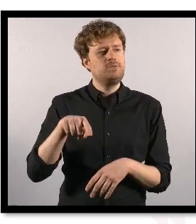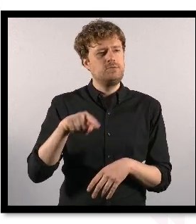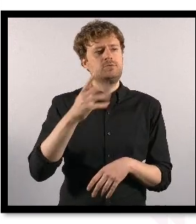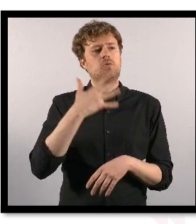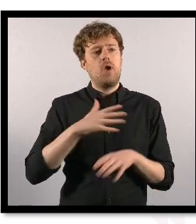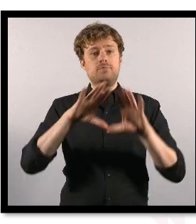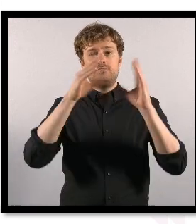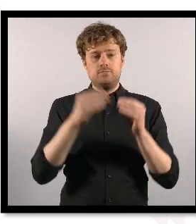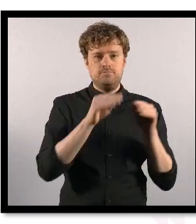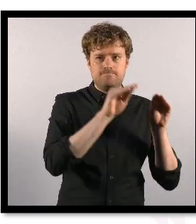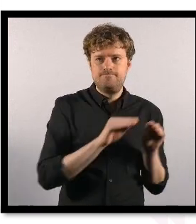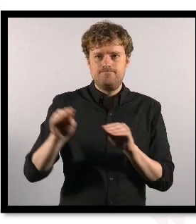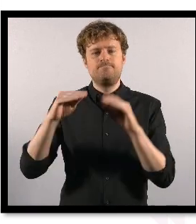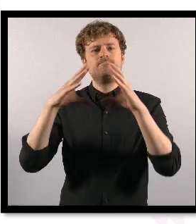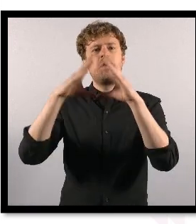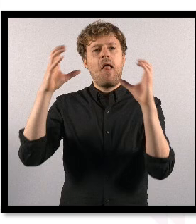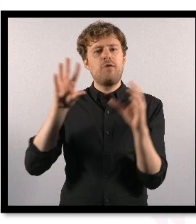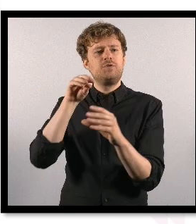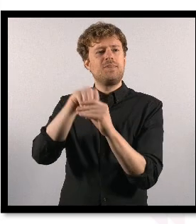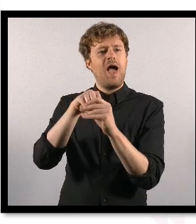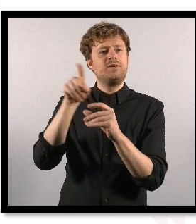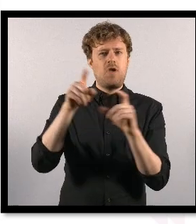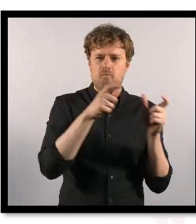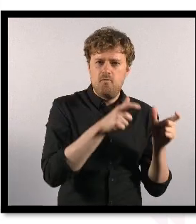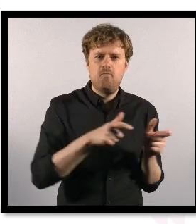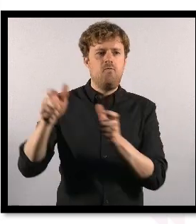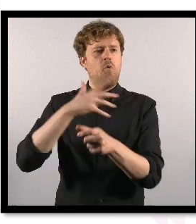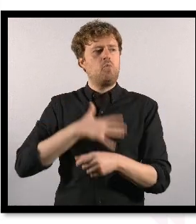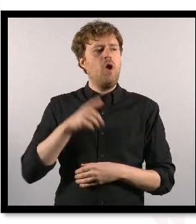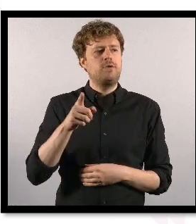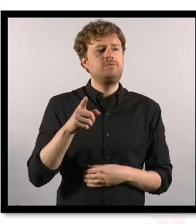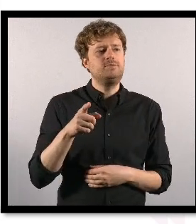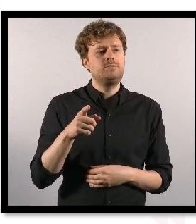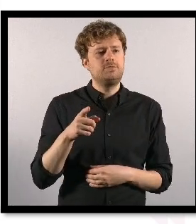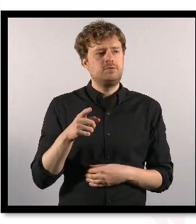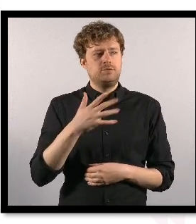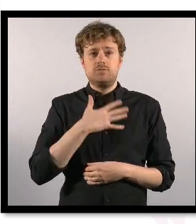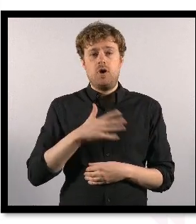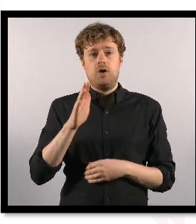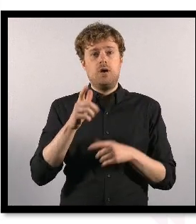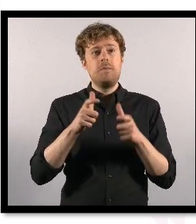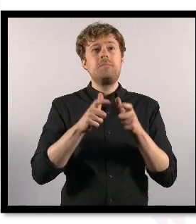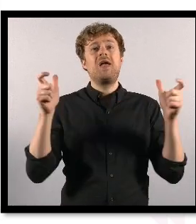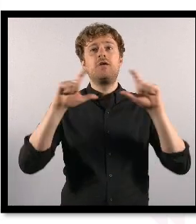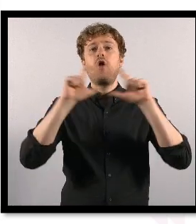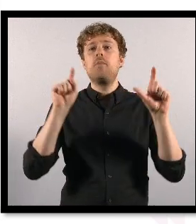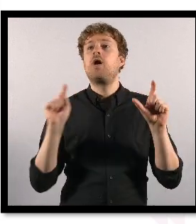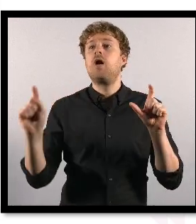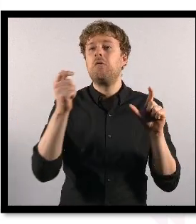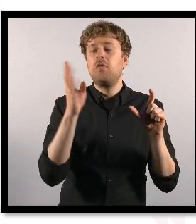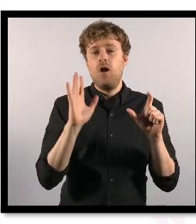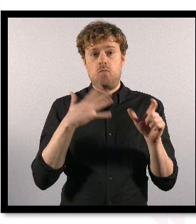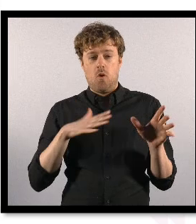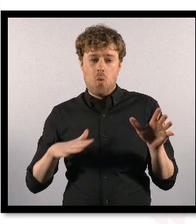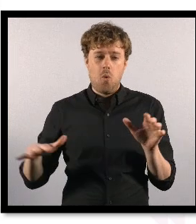would really focus on like a harmonized set of technologies, providing reference architectures, looking for interoperability,